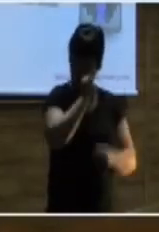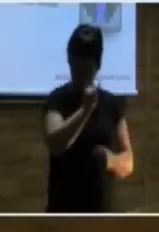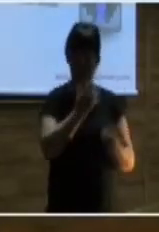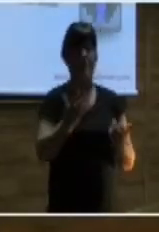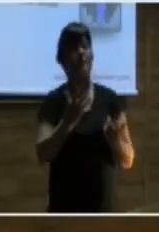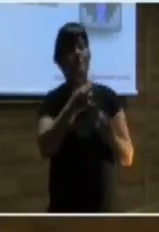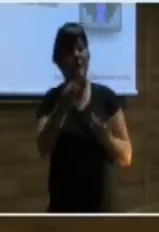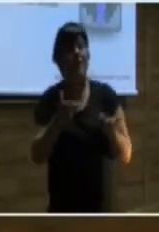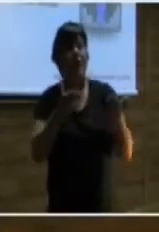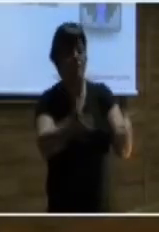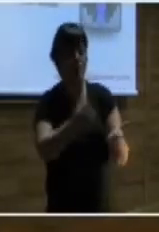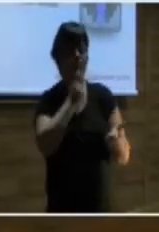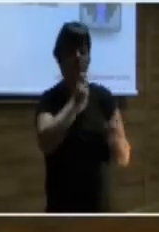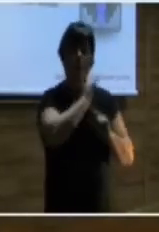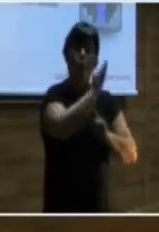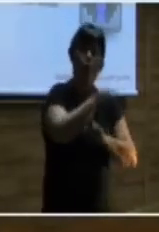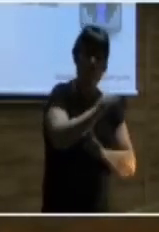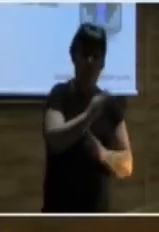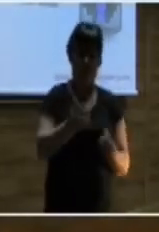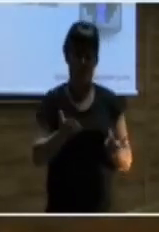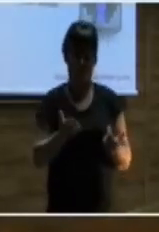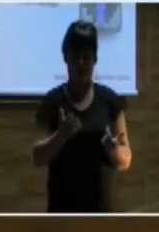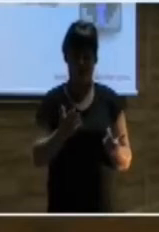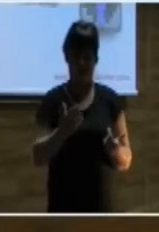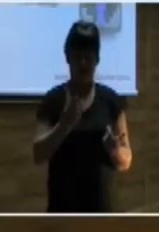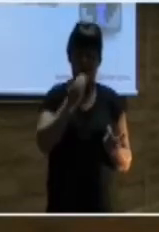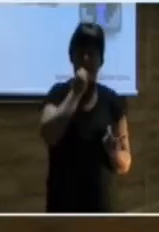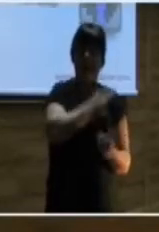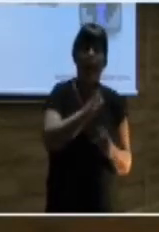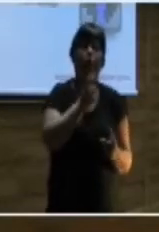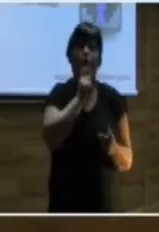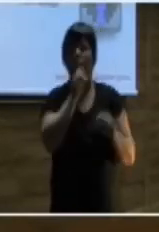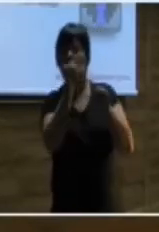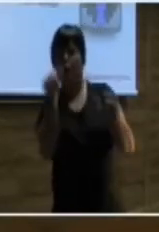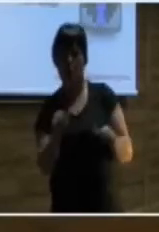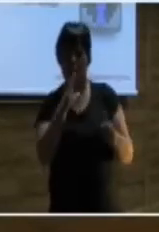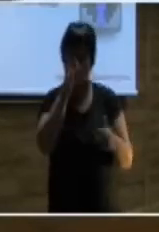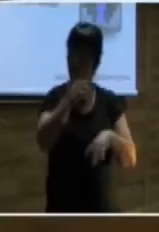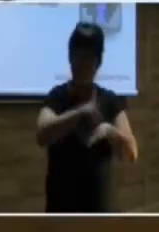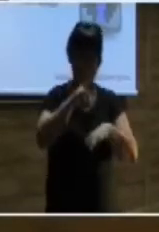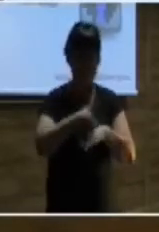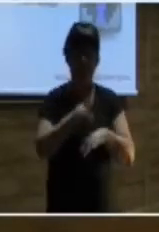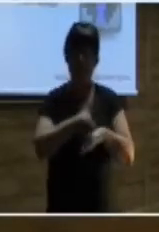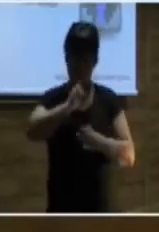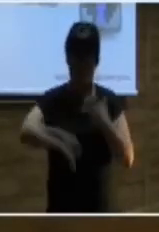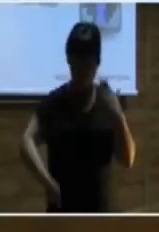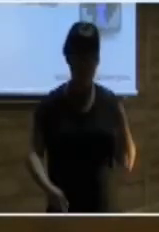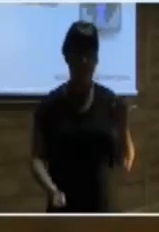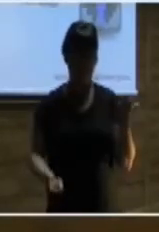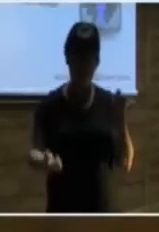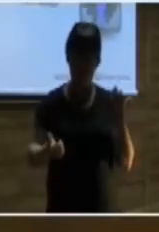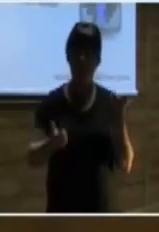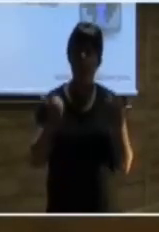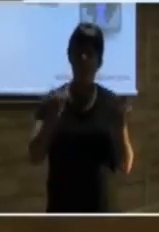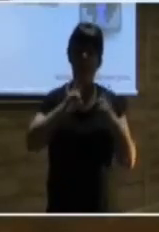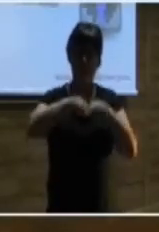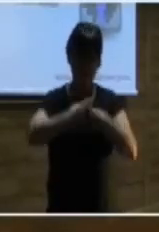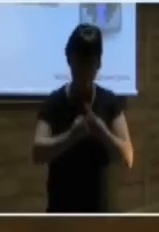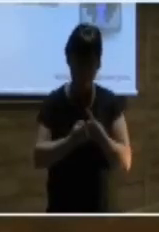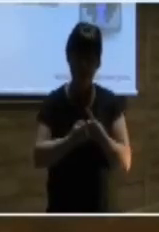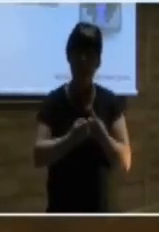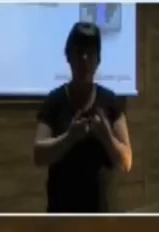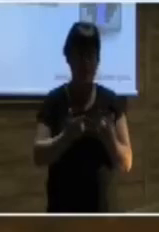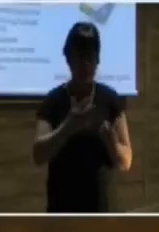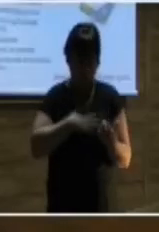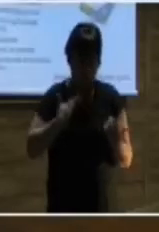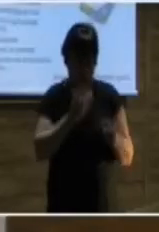it's a cruel disease, and families, they want to look after their loved one, but they need to be supported